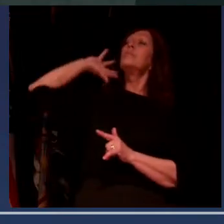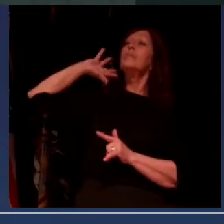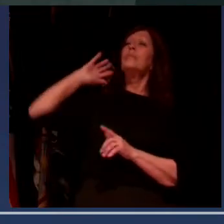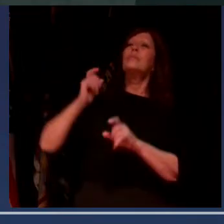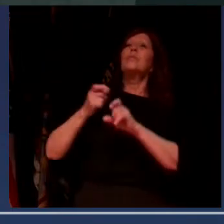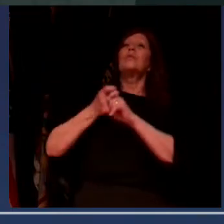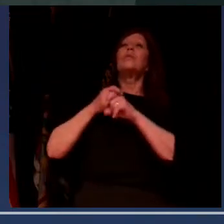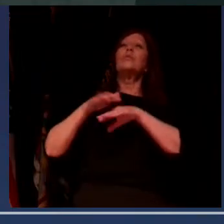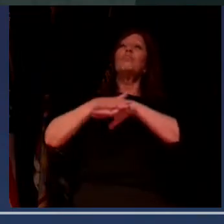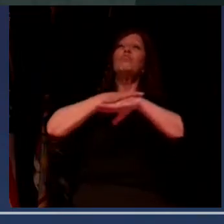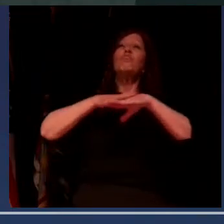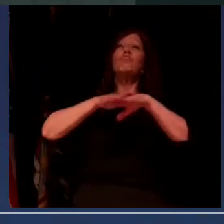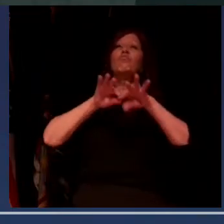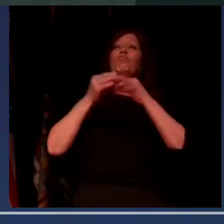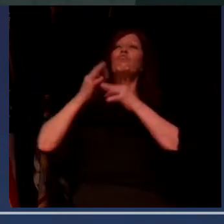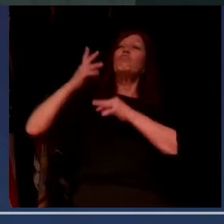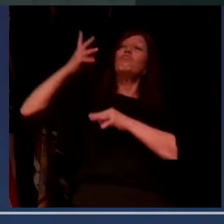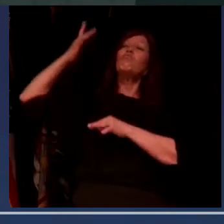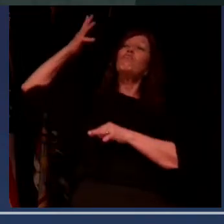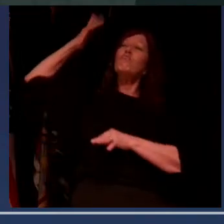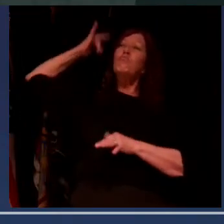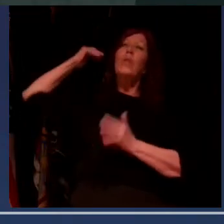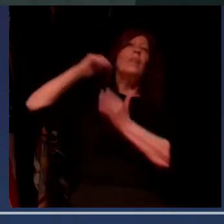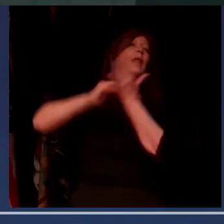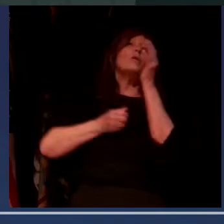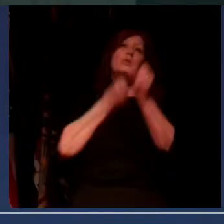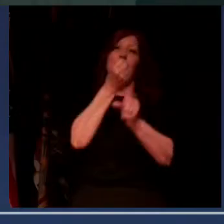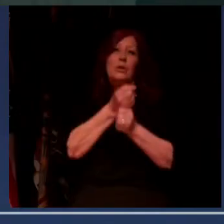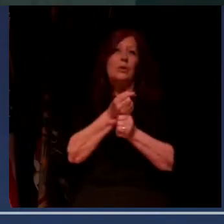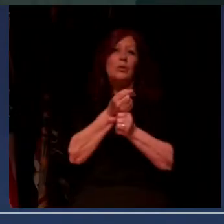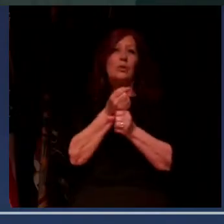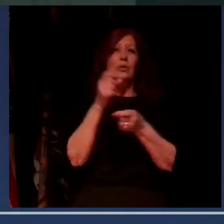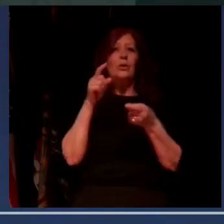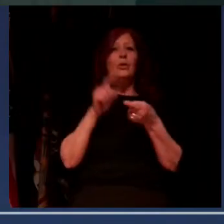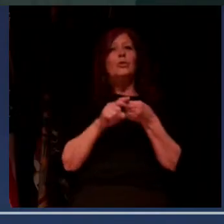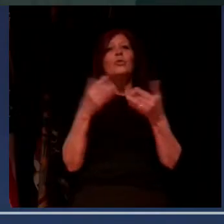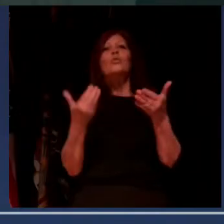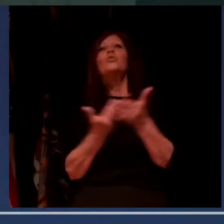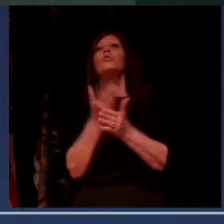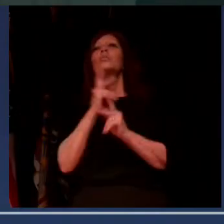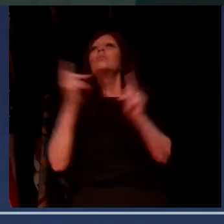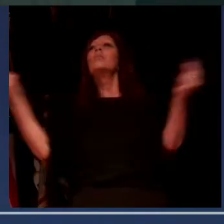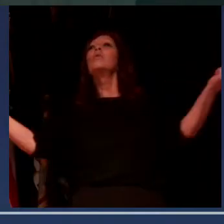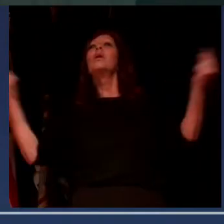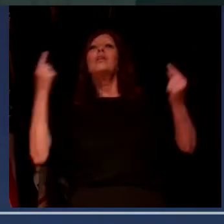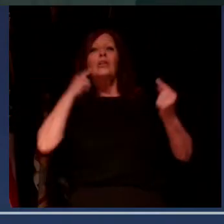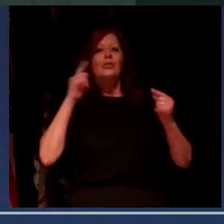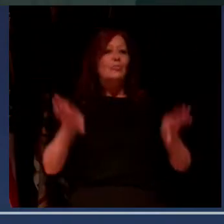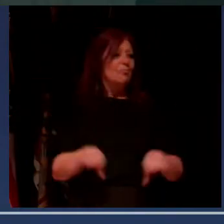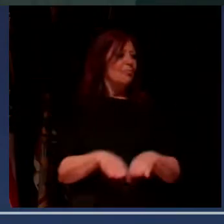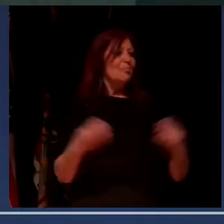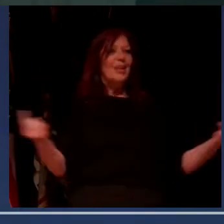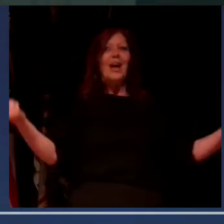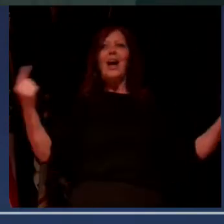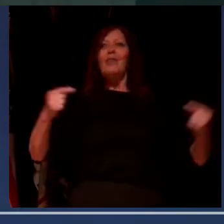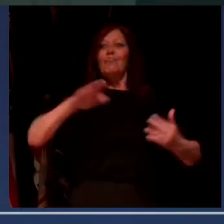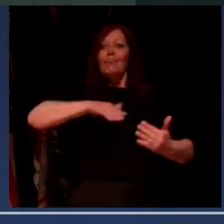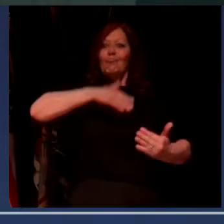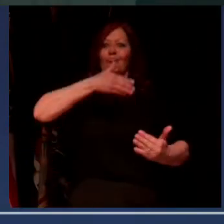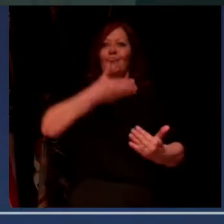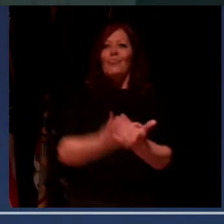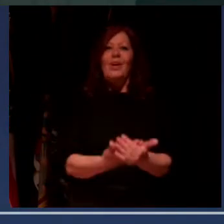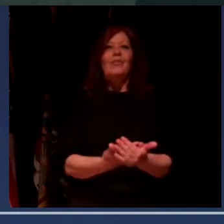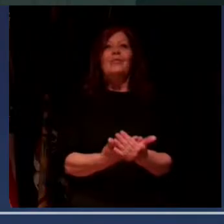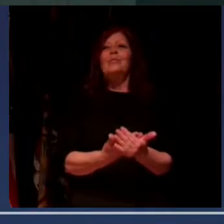indigenous populations who go back thousands of years, to new arrivals who are just unpacking from their travels